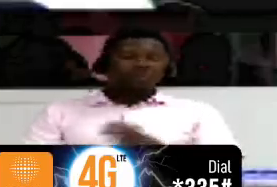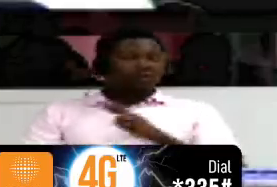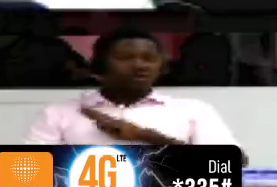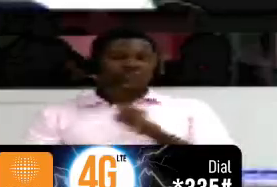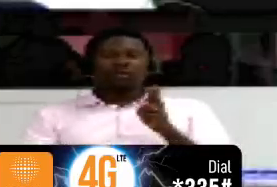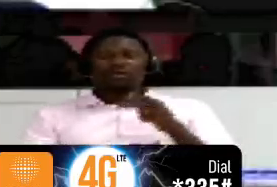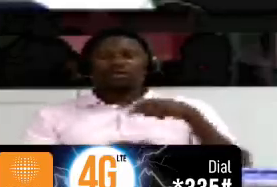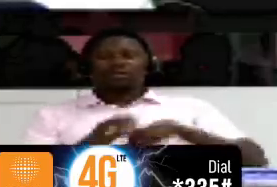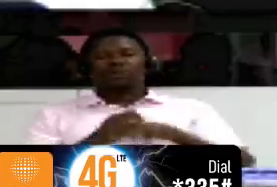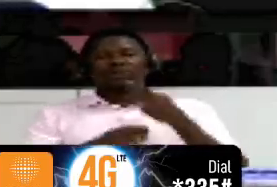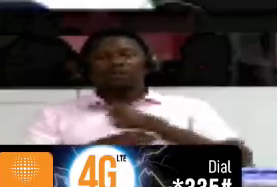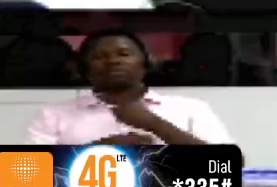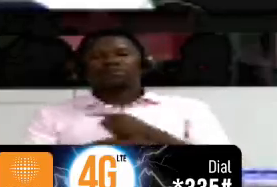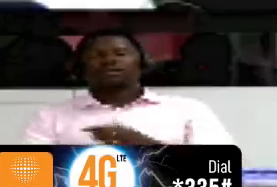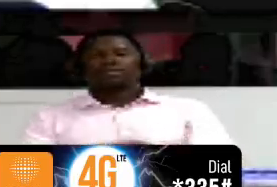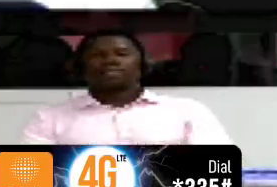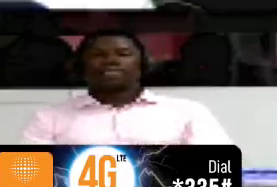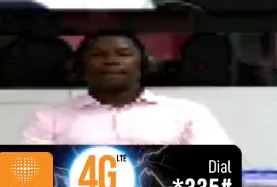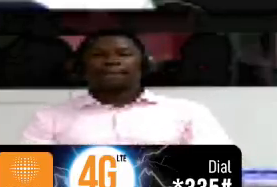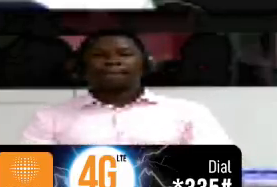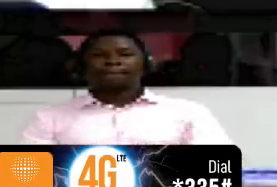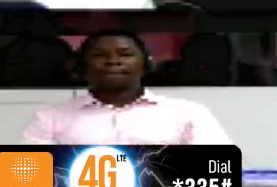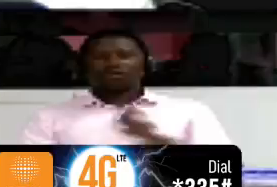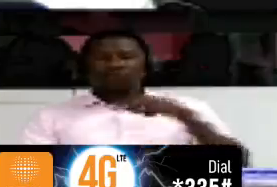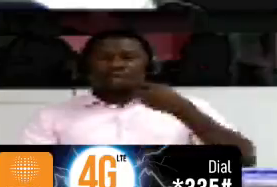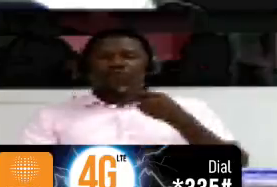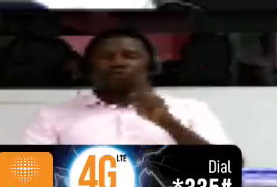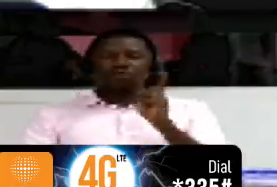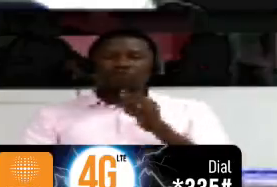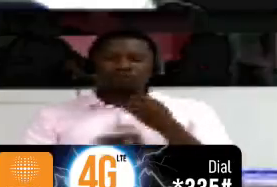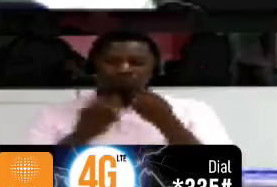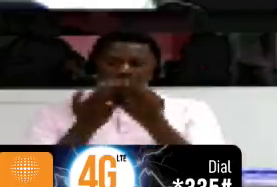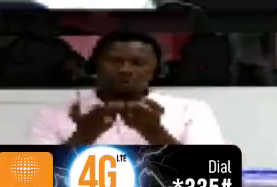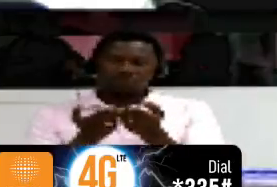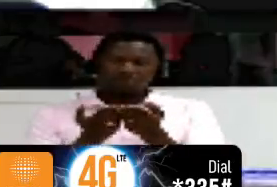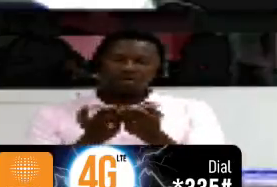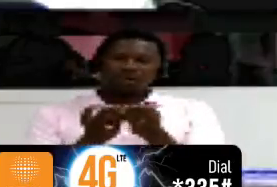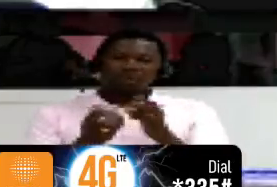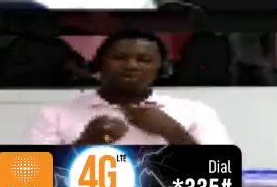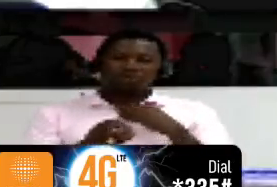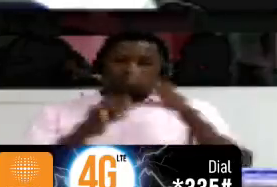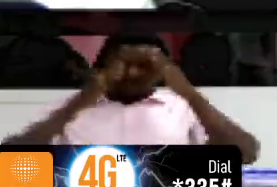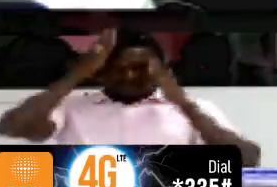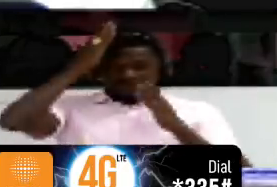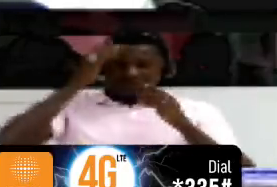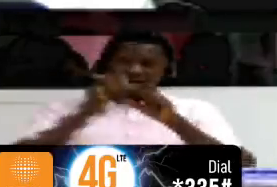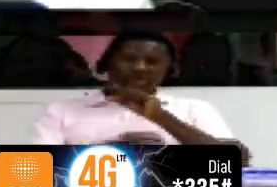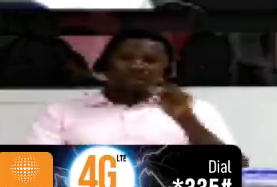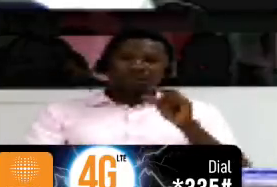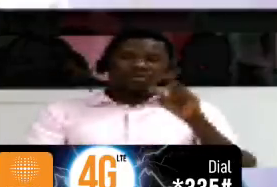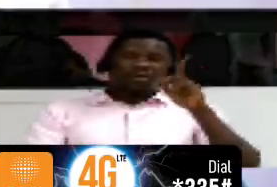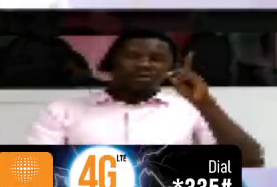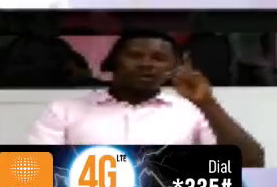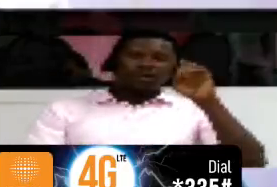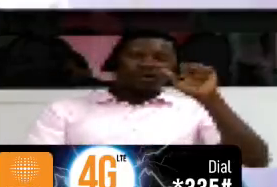So, from what you told us, there was a soldier called Dauda Koli. Mm-hmm. What role, if any, did